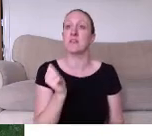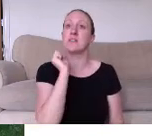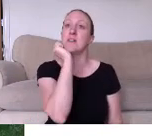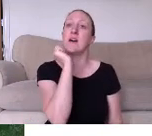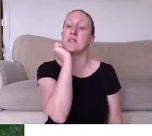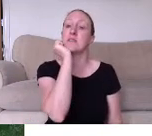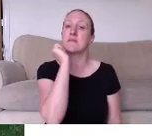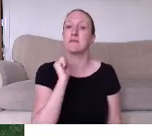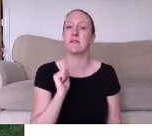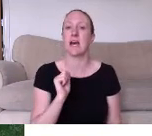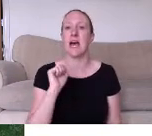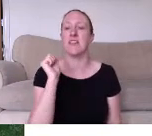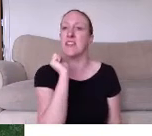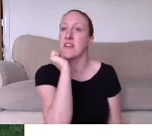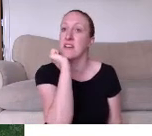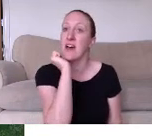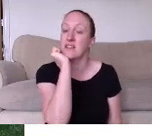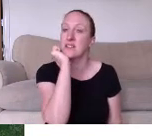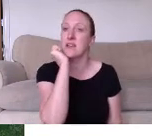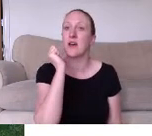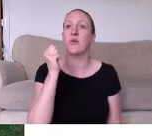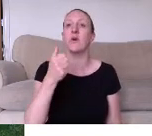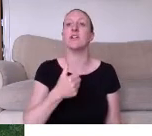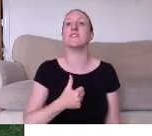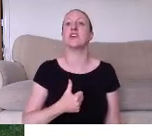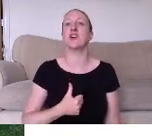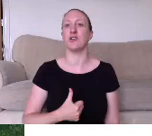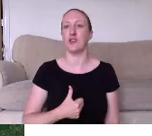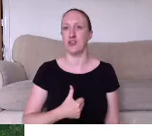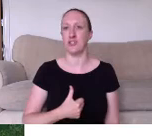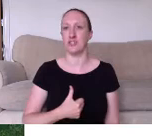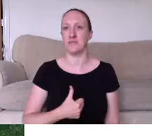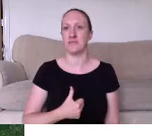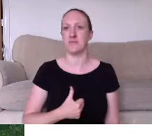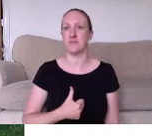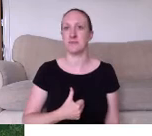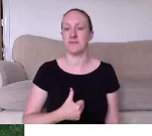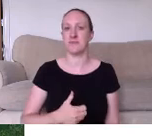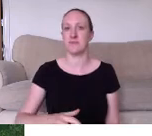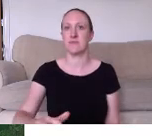found a nut, and the nut was good.